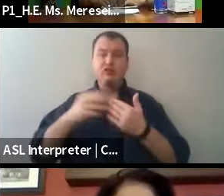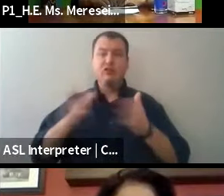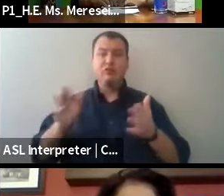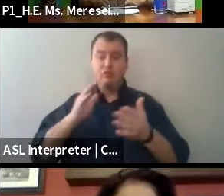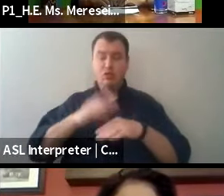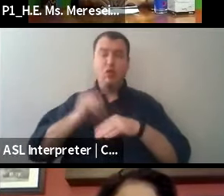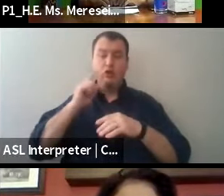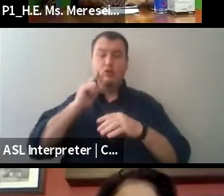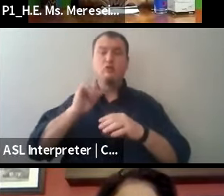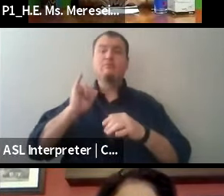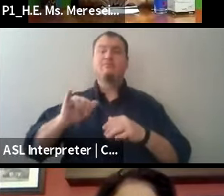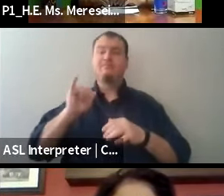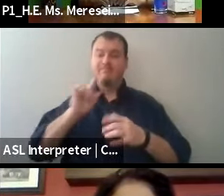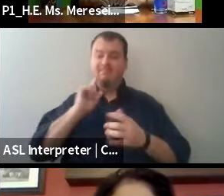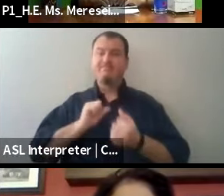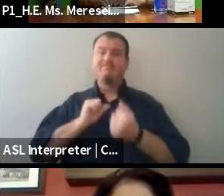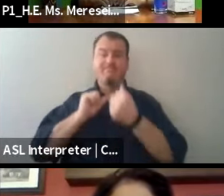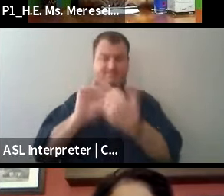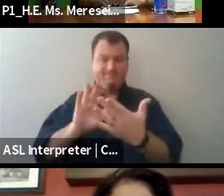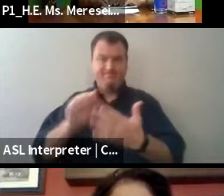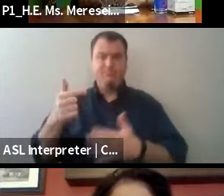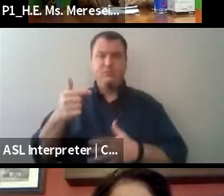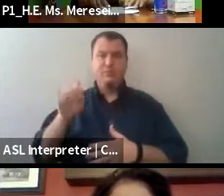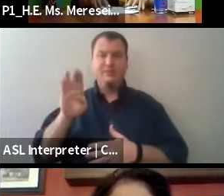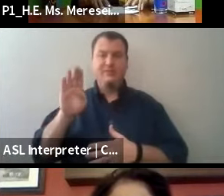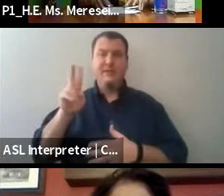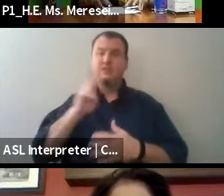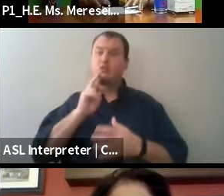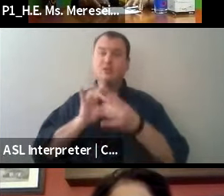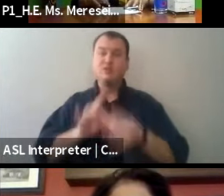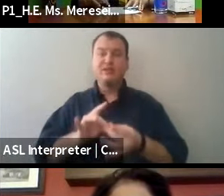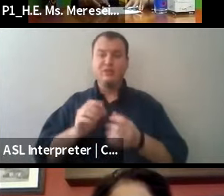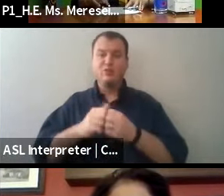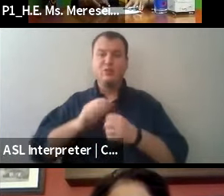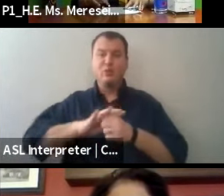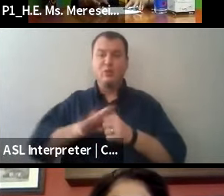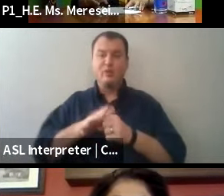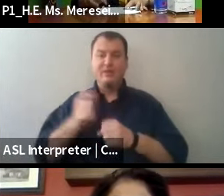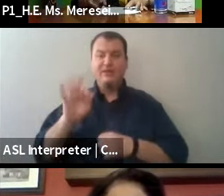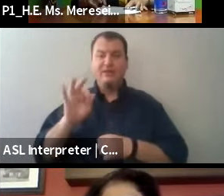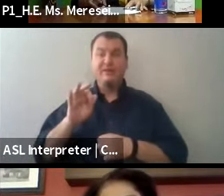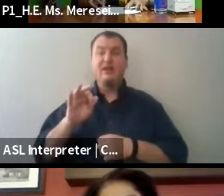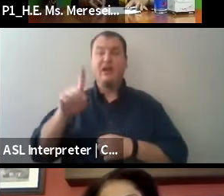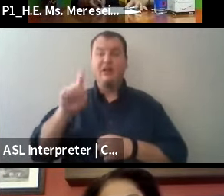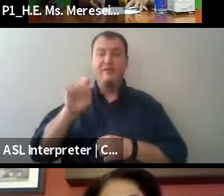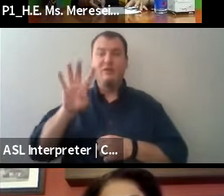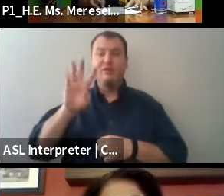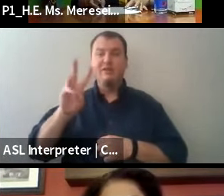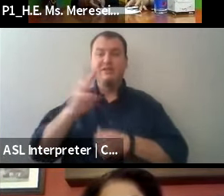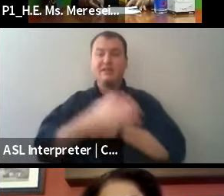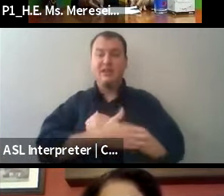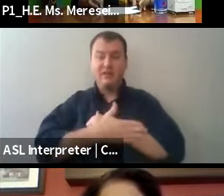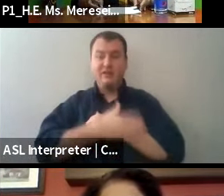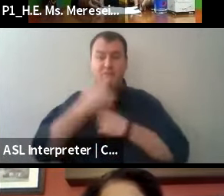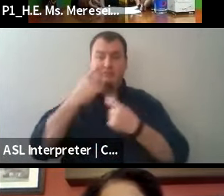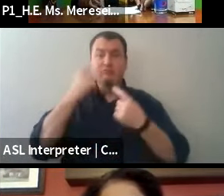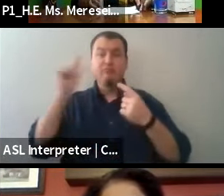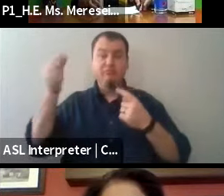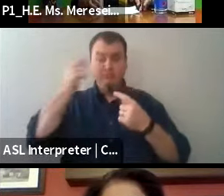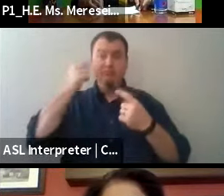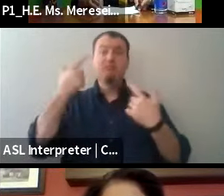to address gender-based violence in the context of COVID-19. And 146 governments have already answered that